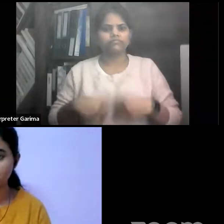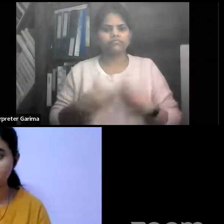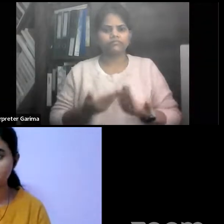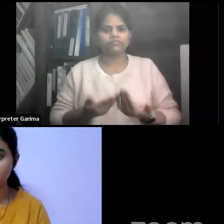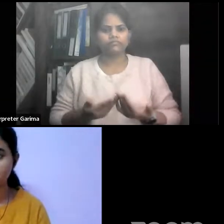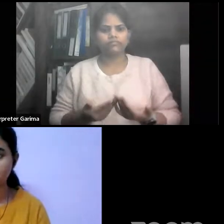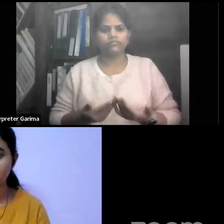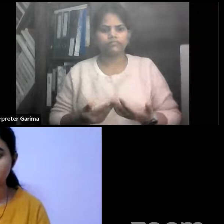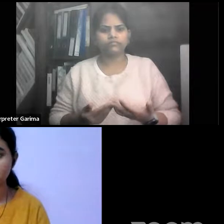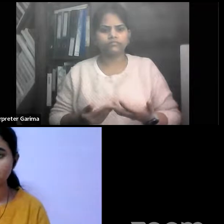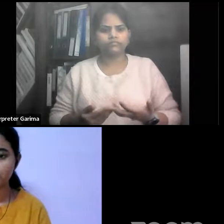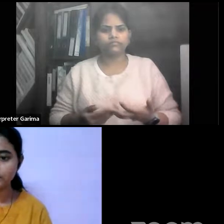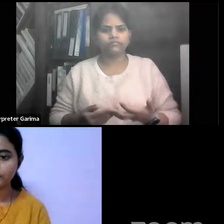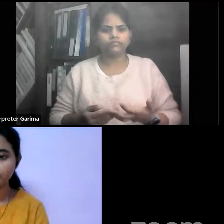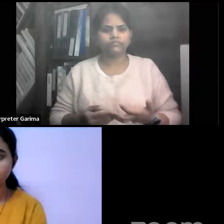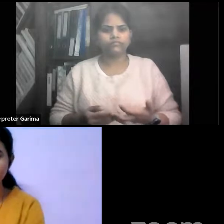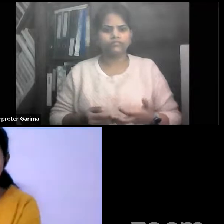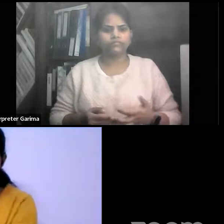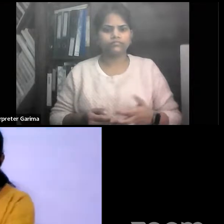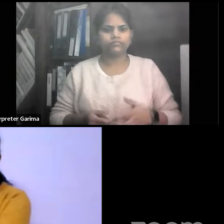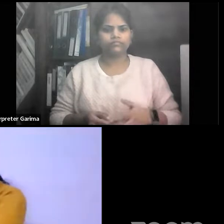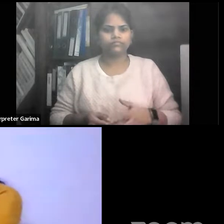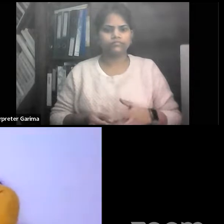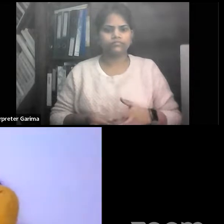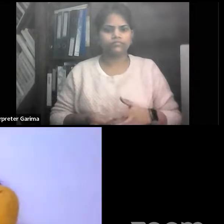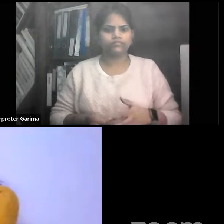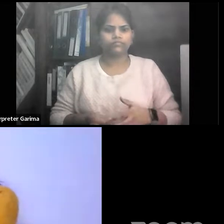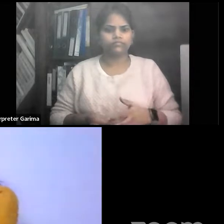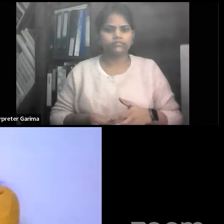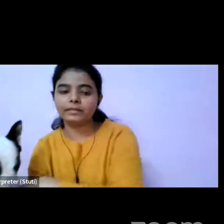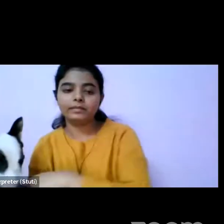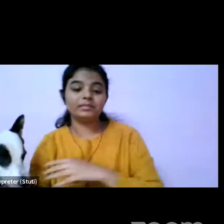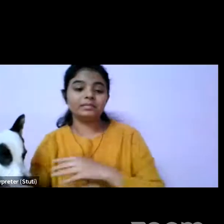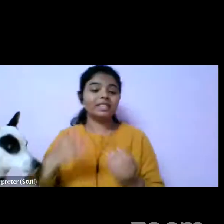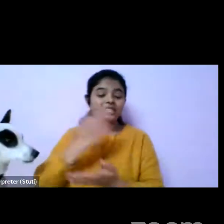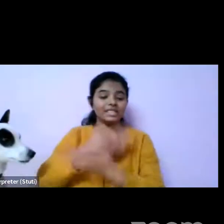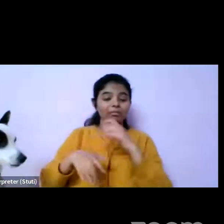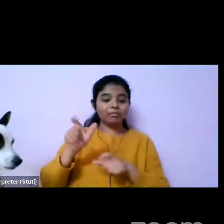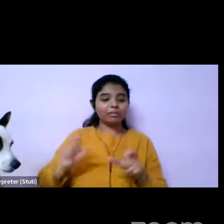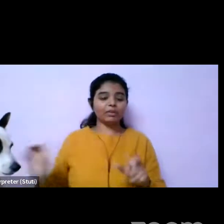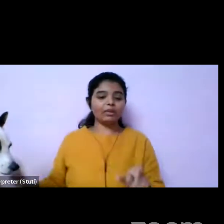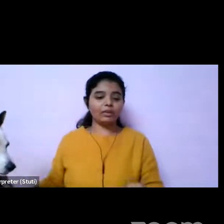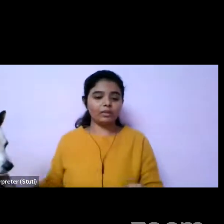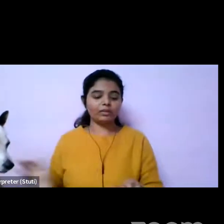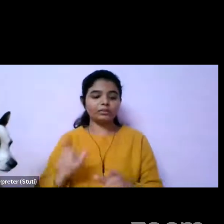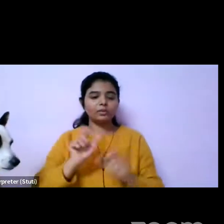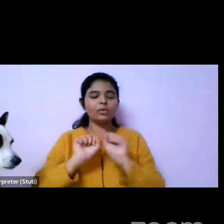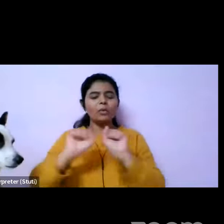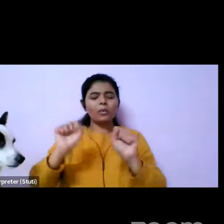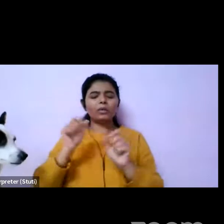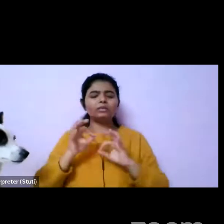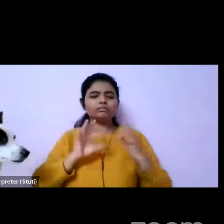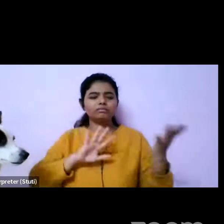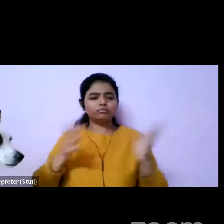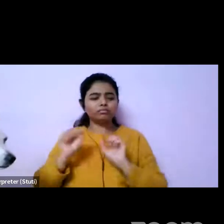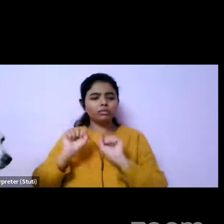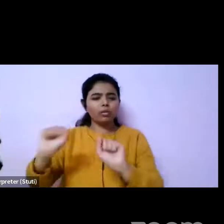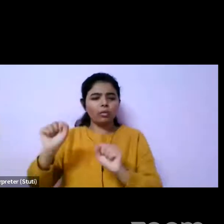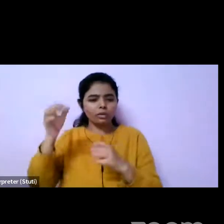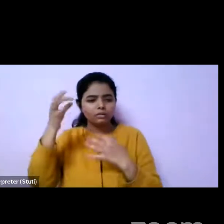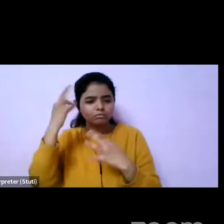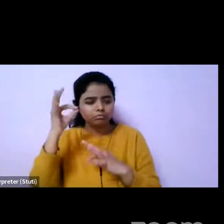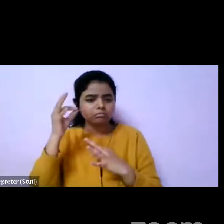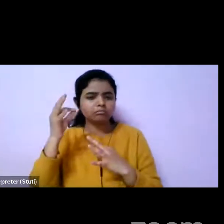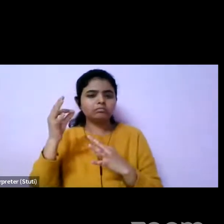persons with disabilities, are trying to subvert classical performances and the normative